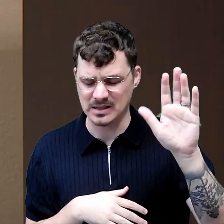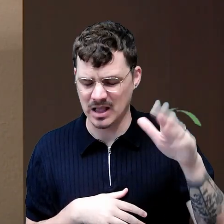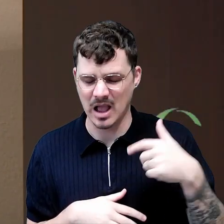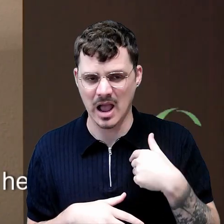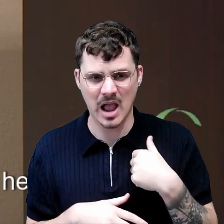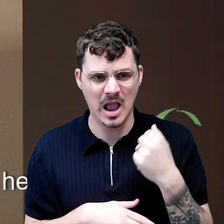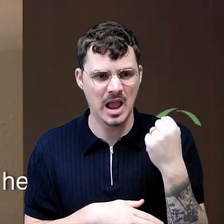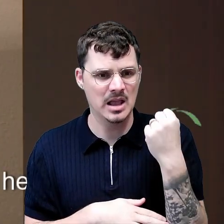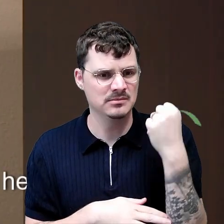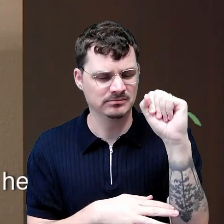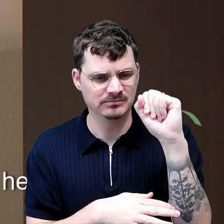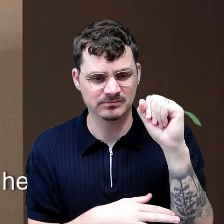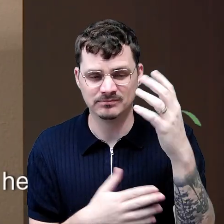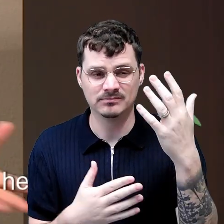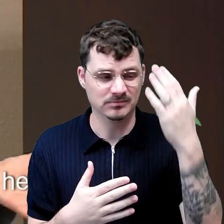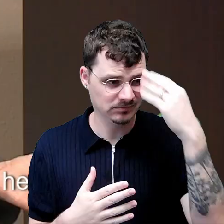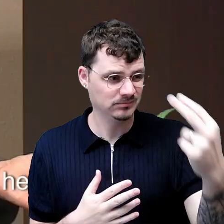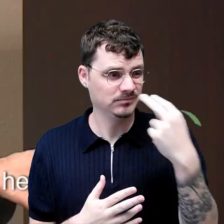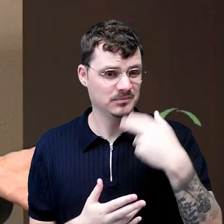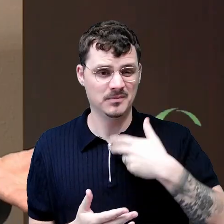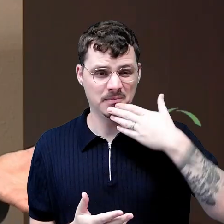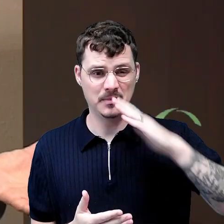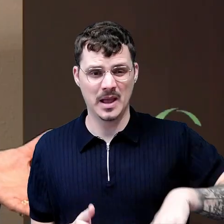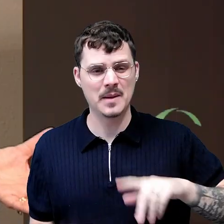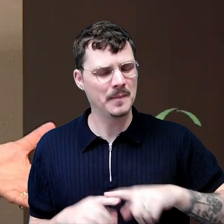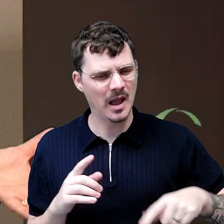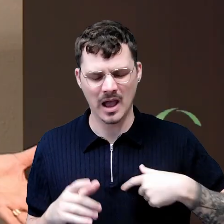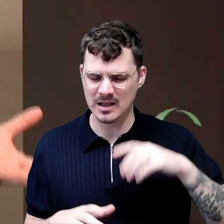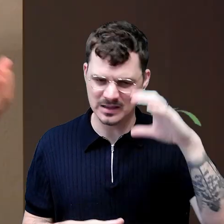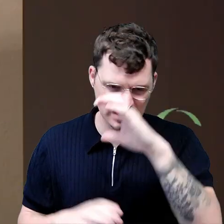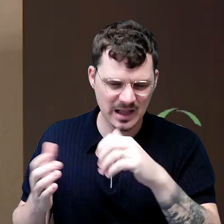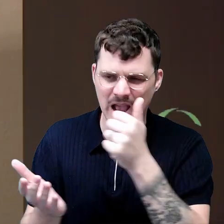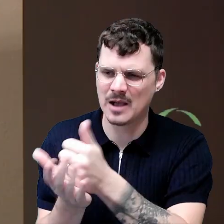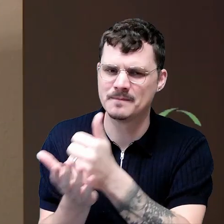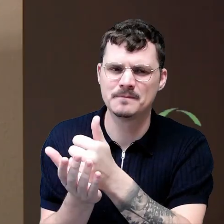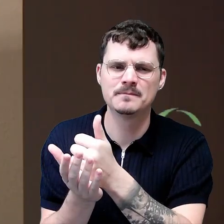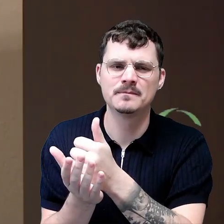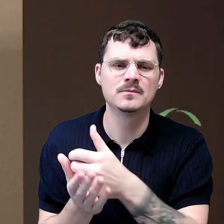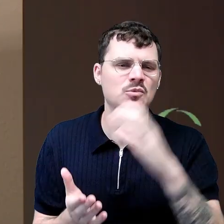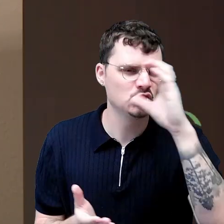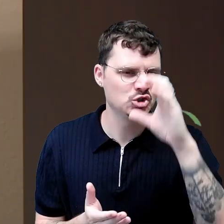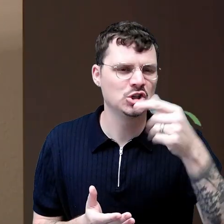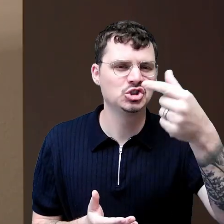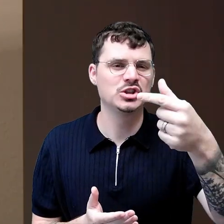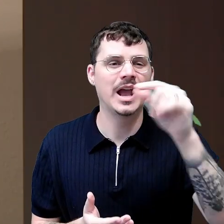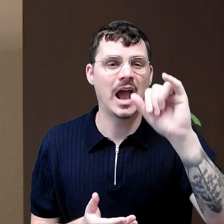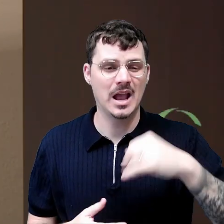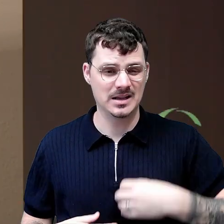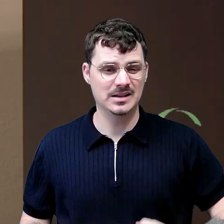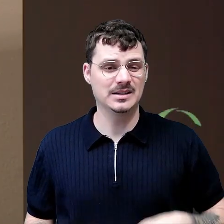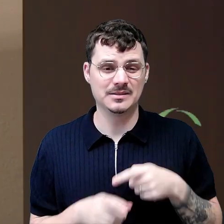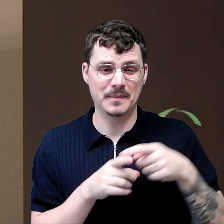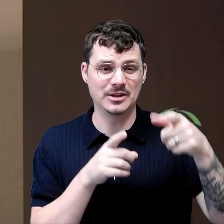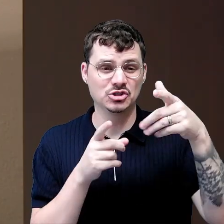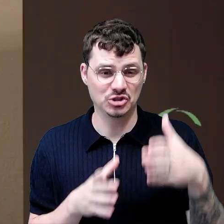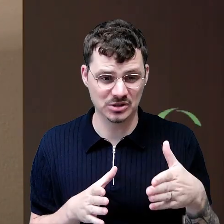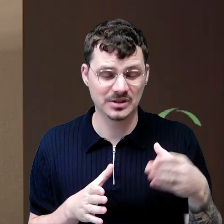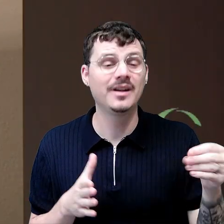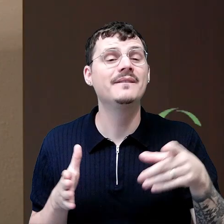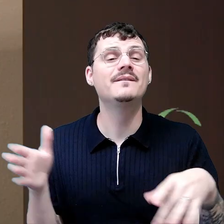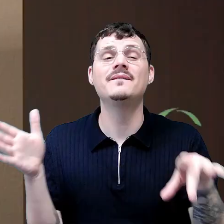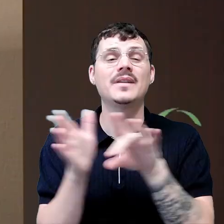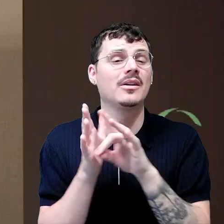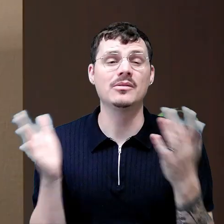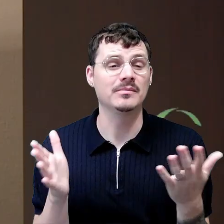rebel, and I know it makes me a bad parent, but I'm getting some help." Well, she got a GI specialist, and it was discovered that this